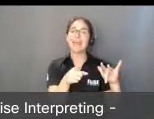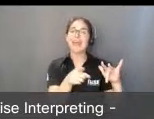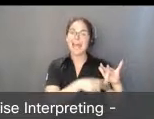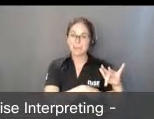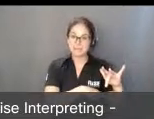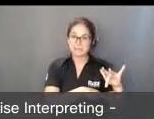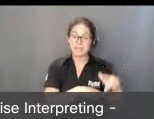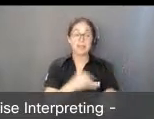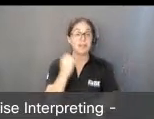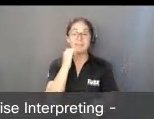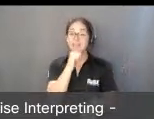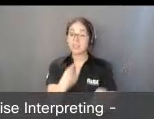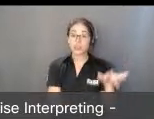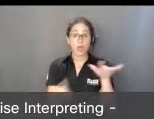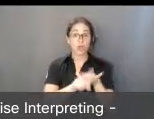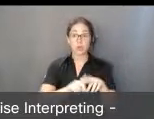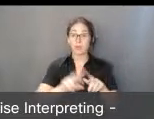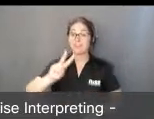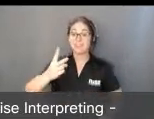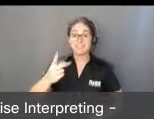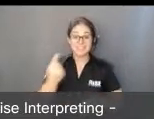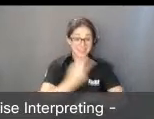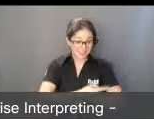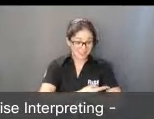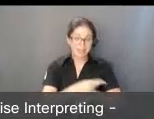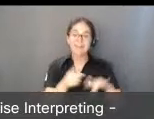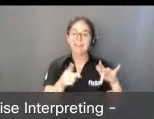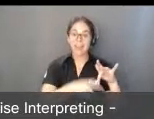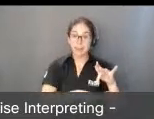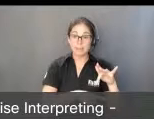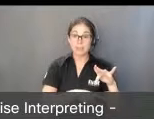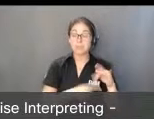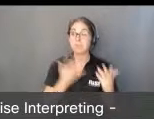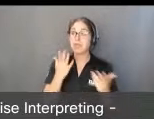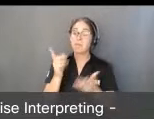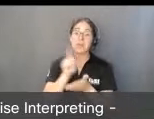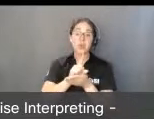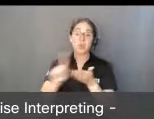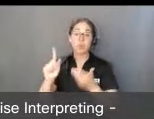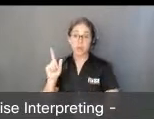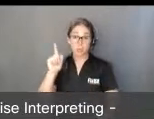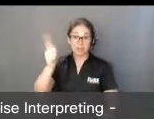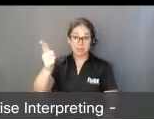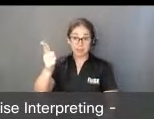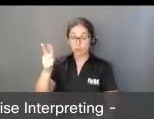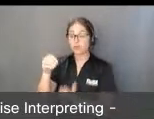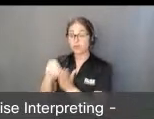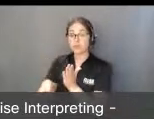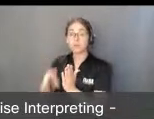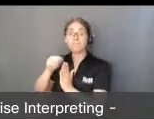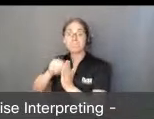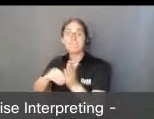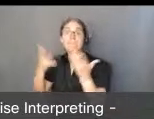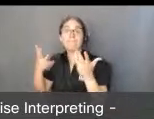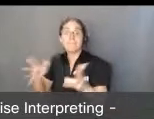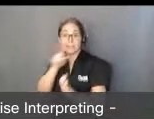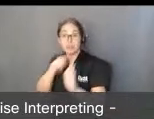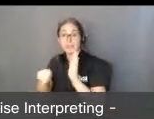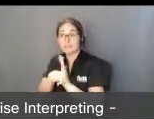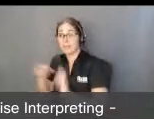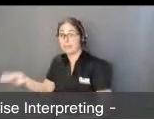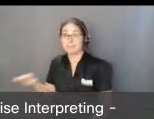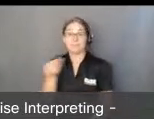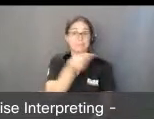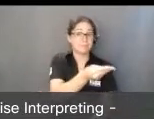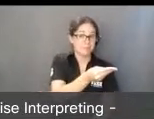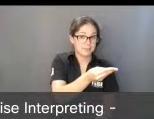student is marked absent. Even though a week later, the student may turn in an assignment and kind of address those absences,